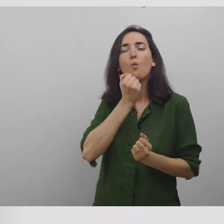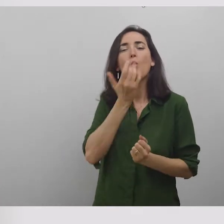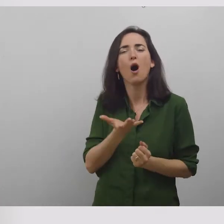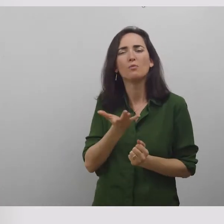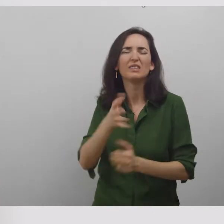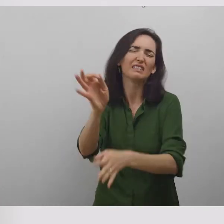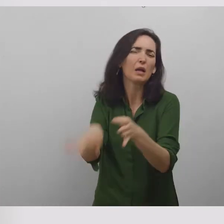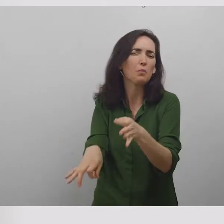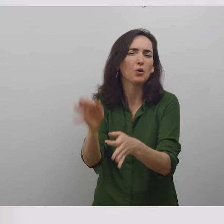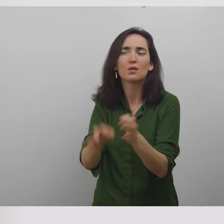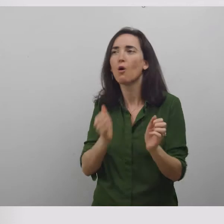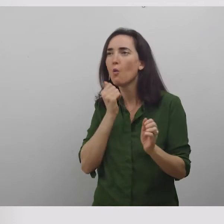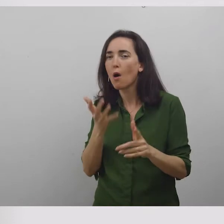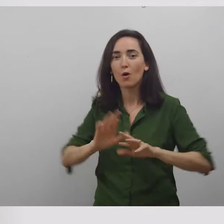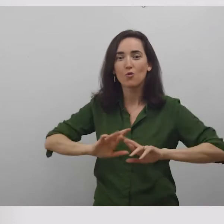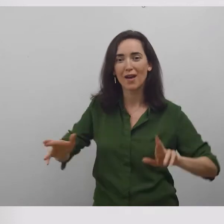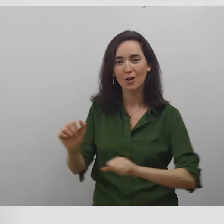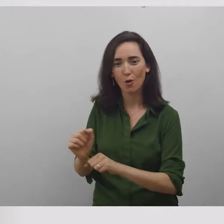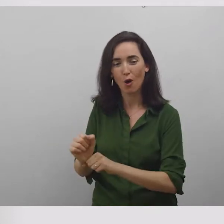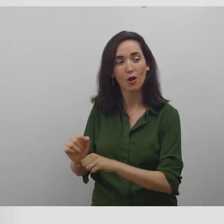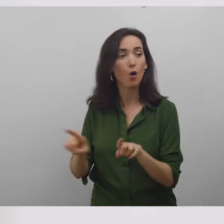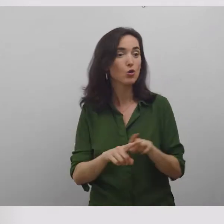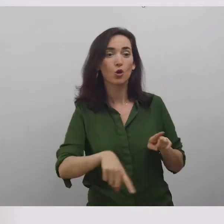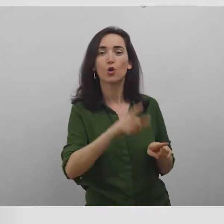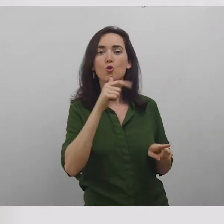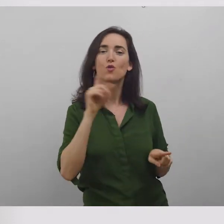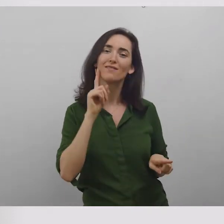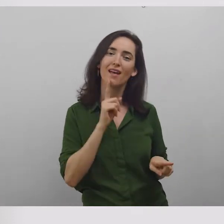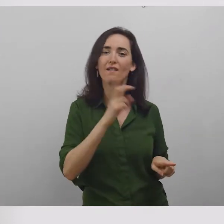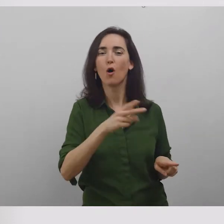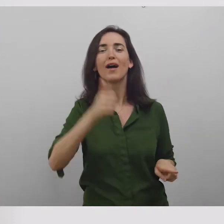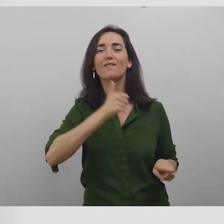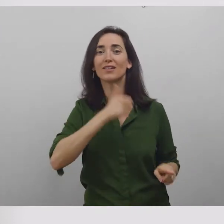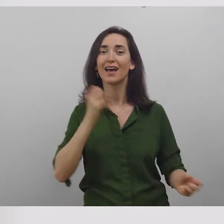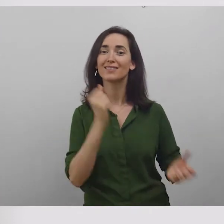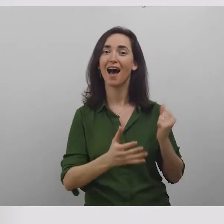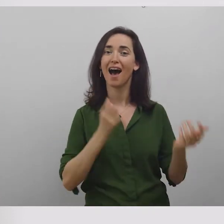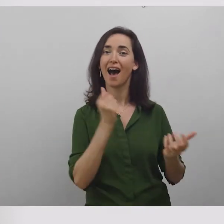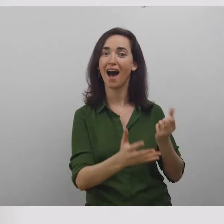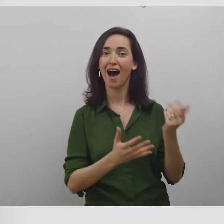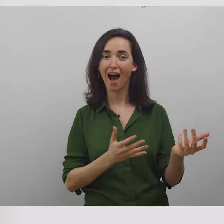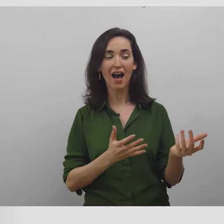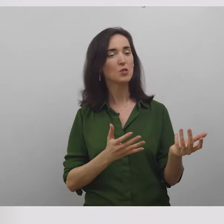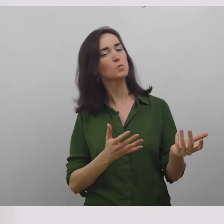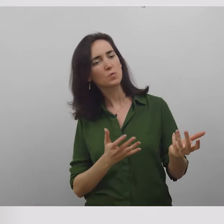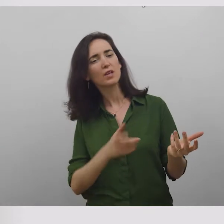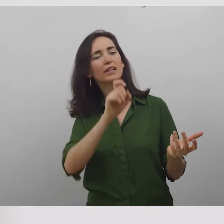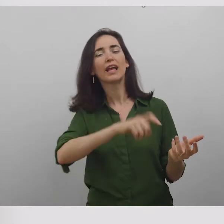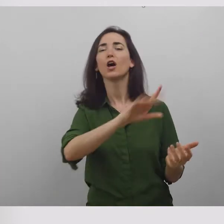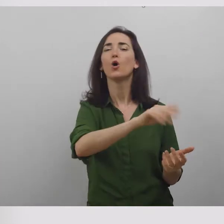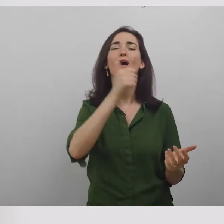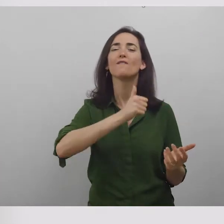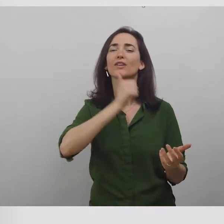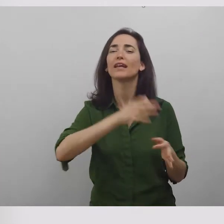to warm up before, and then for those that are just sign language users that use sign language every day because they're deaf,